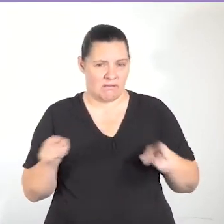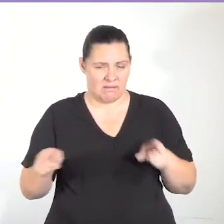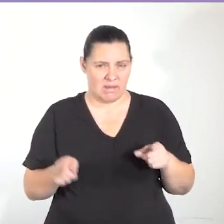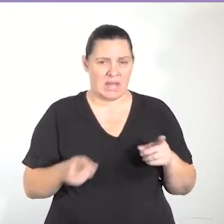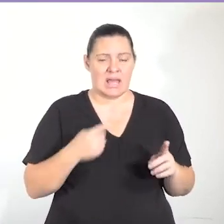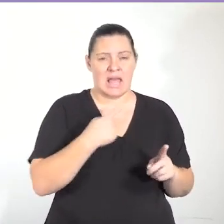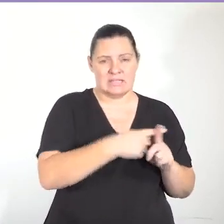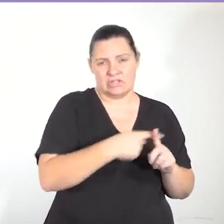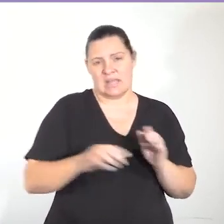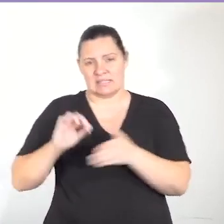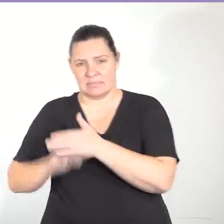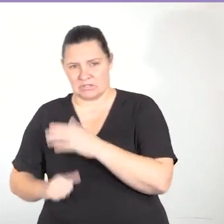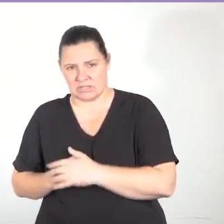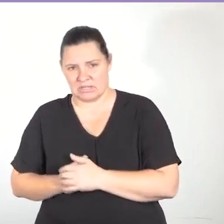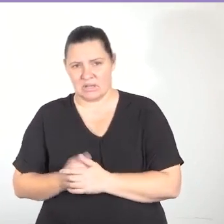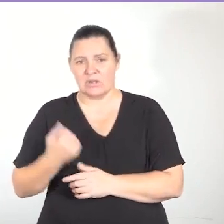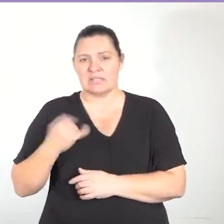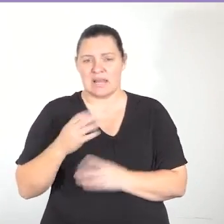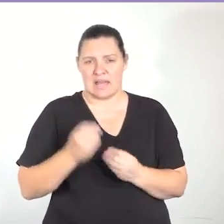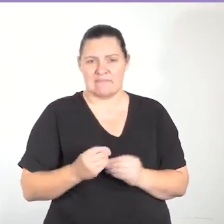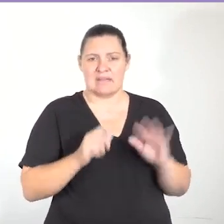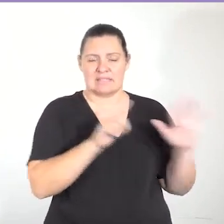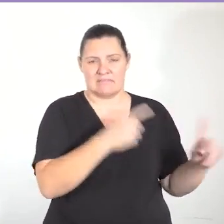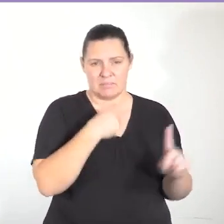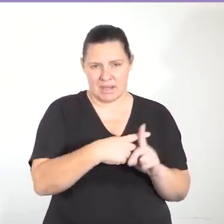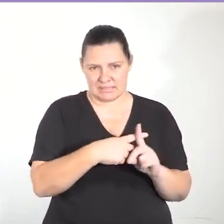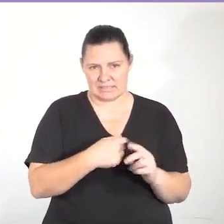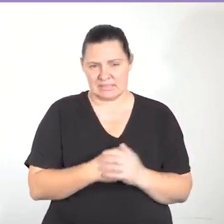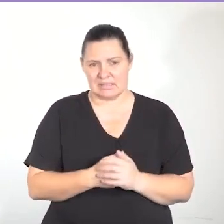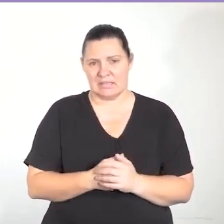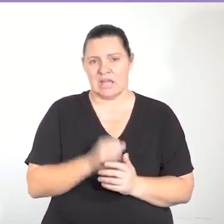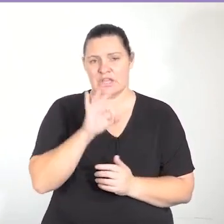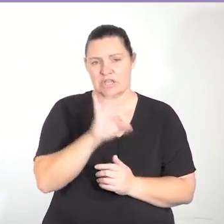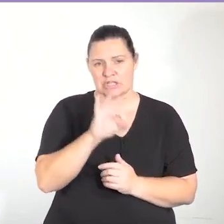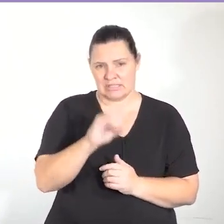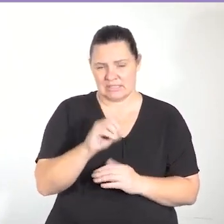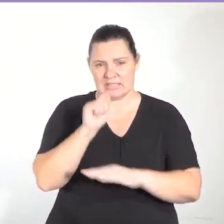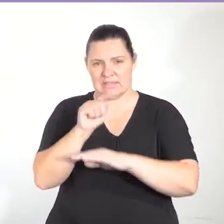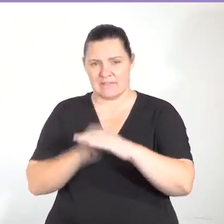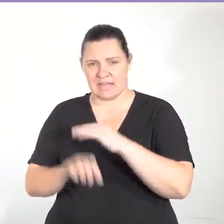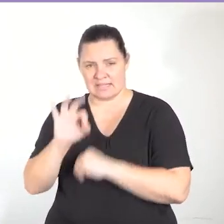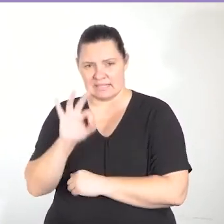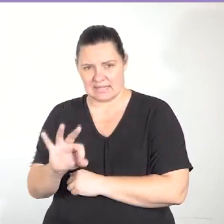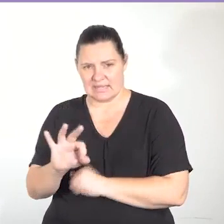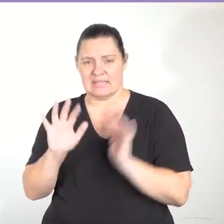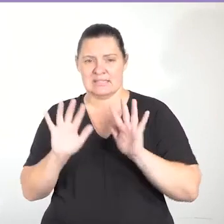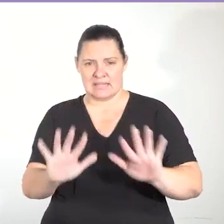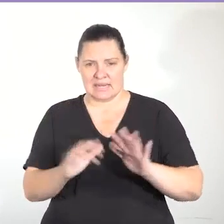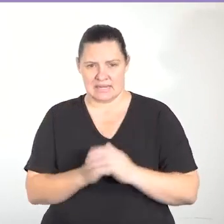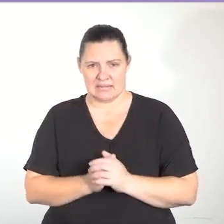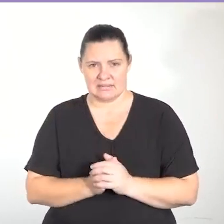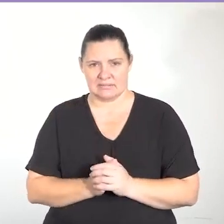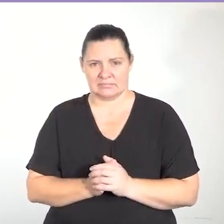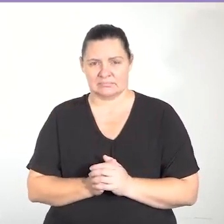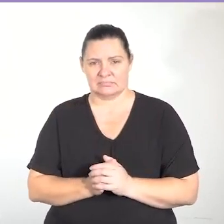sides of the addition and subtraction. That means I have there 7 plus, now 30 divided by 3 is